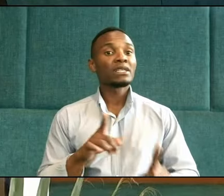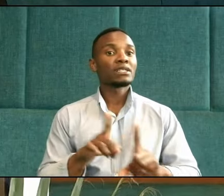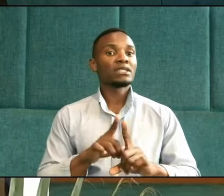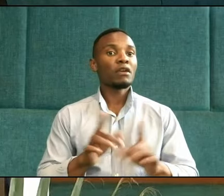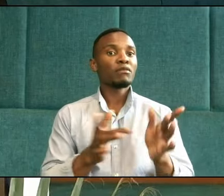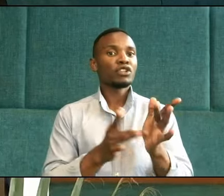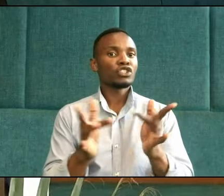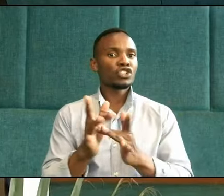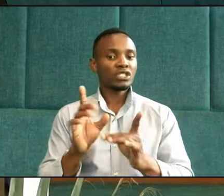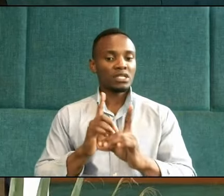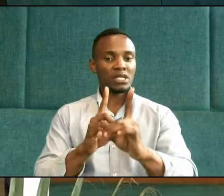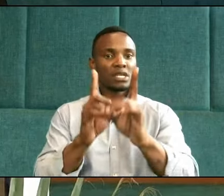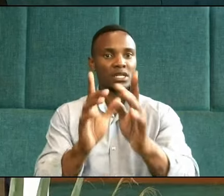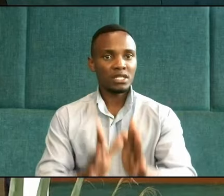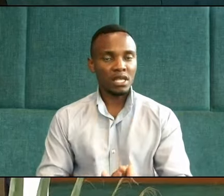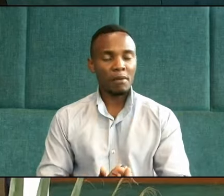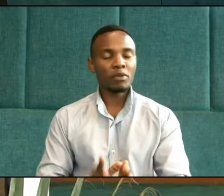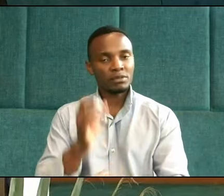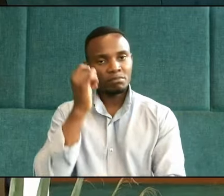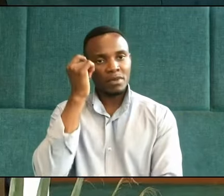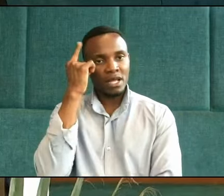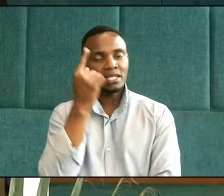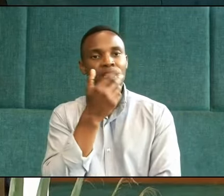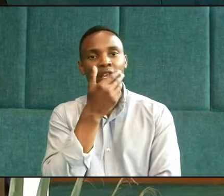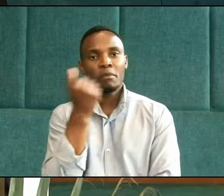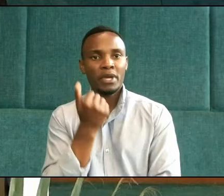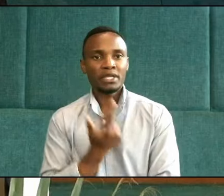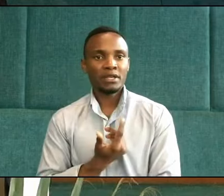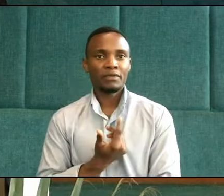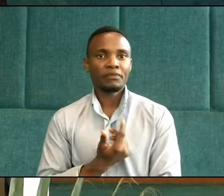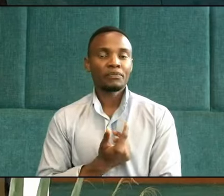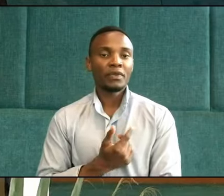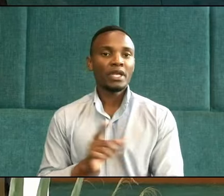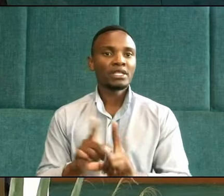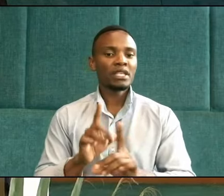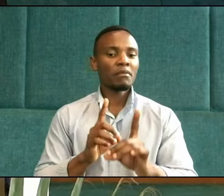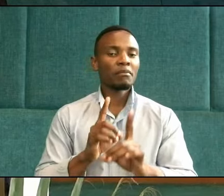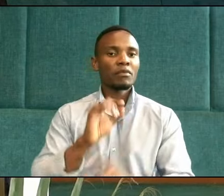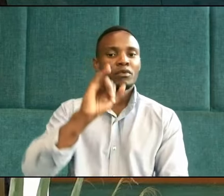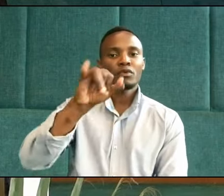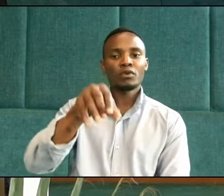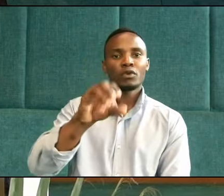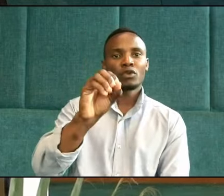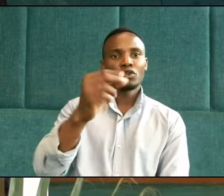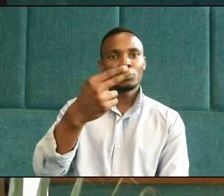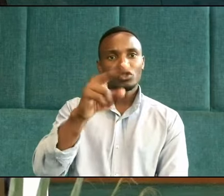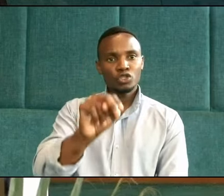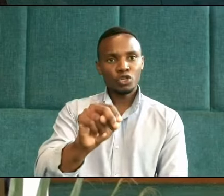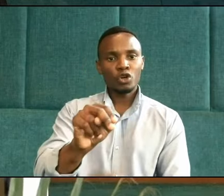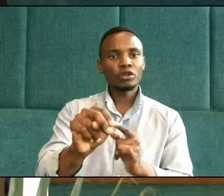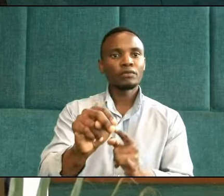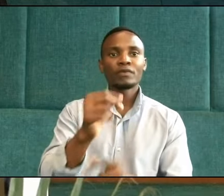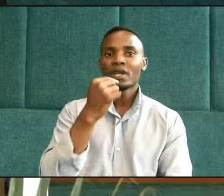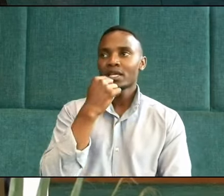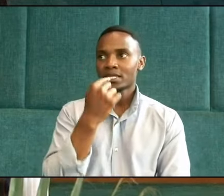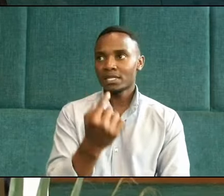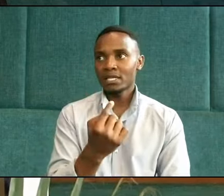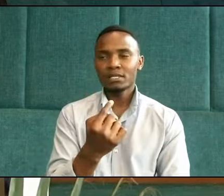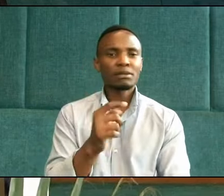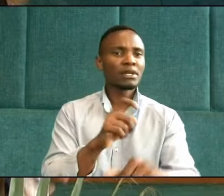of Jesus would understand this better. And I want to quote one, and this is John who is writing this. When he was writing